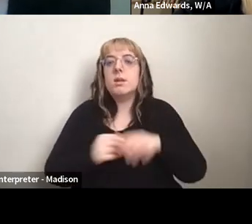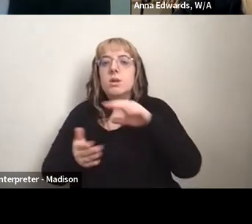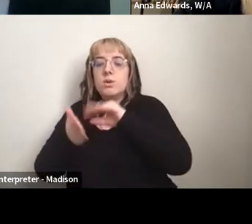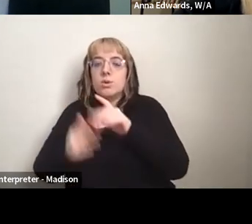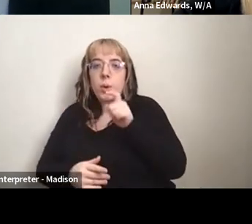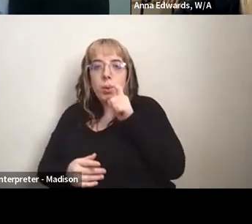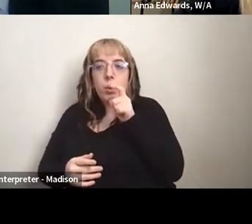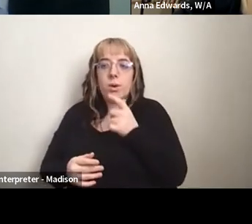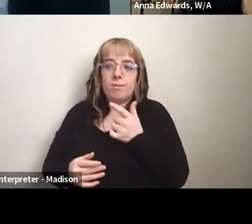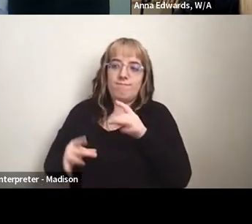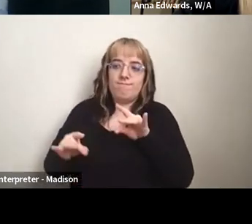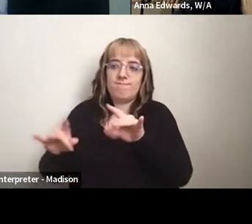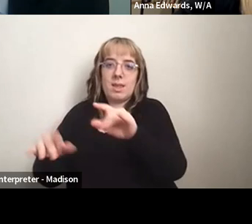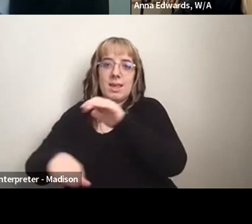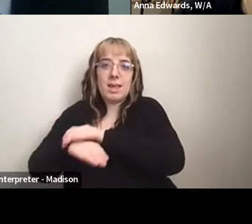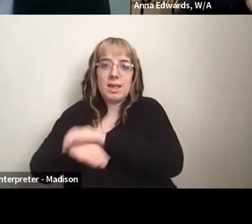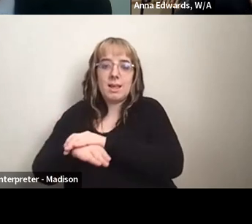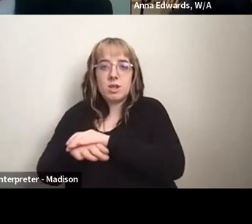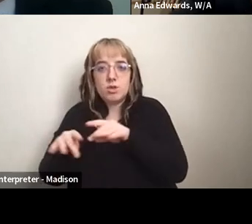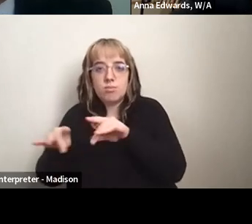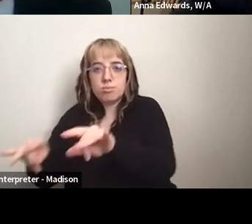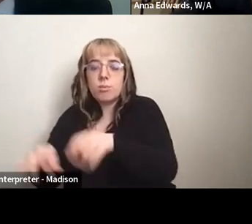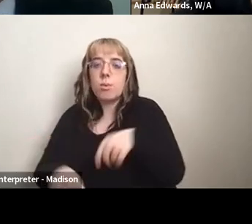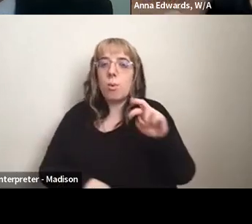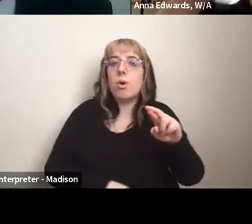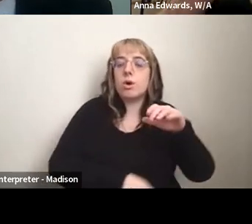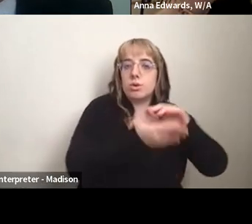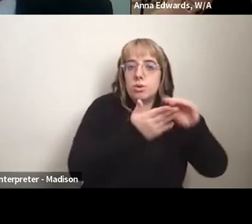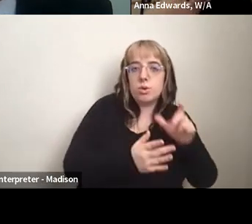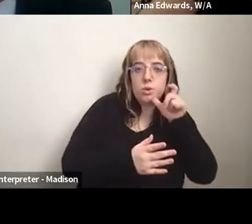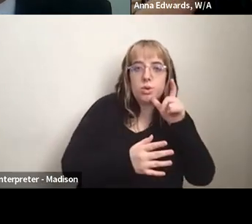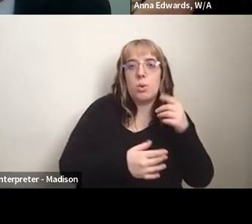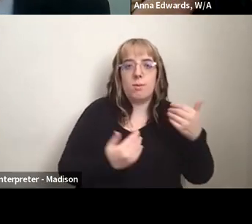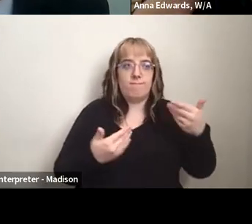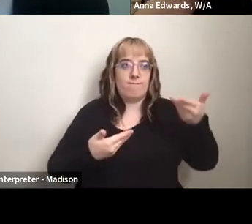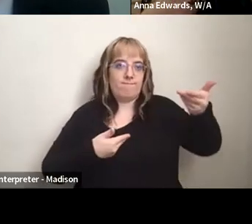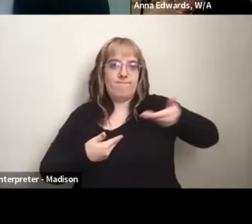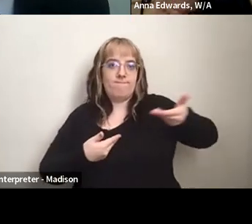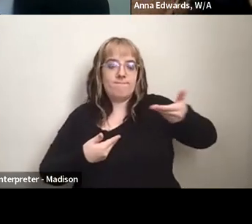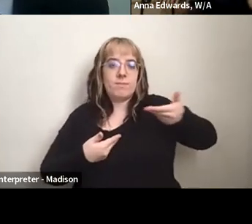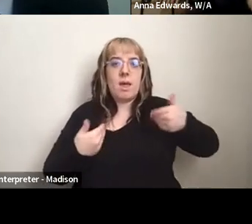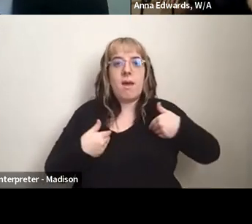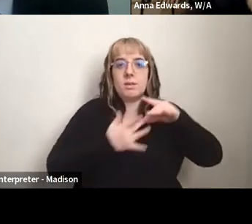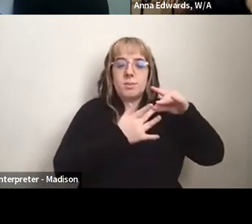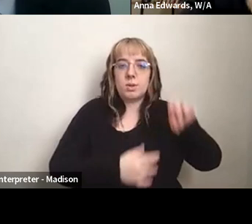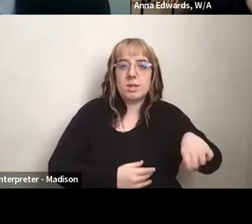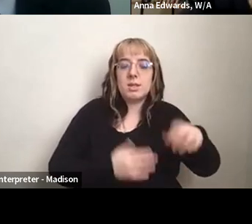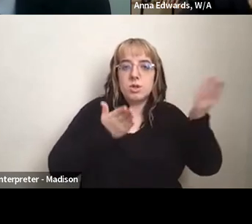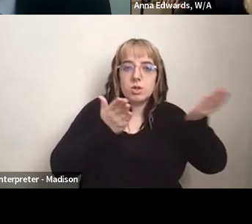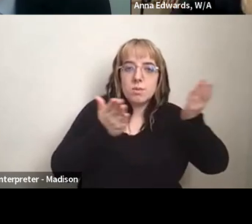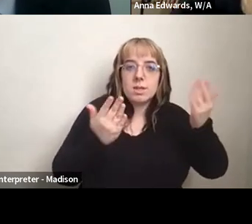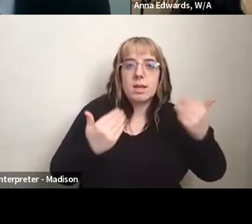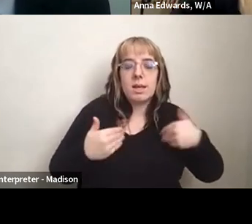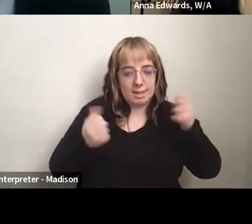English proficiency still, or who are students who are receiving special ed services, that they also can access that robust